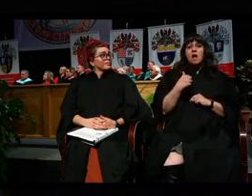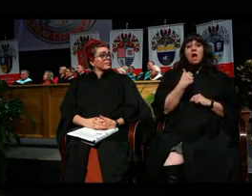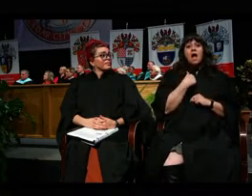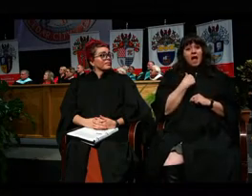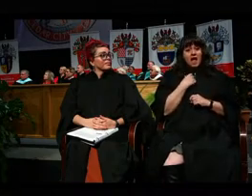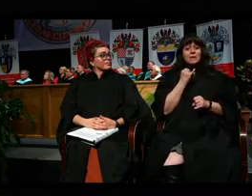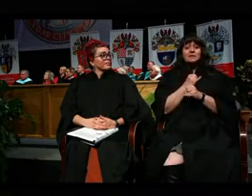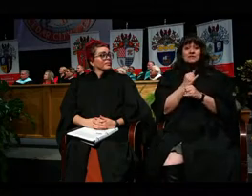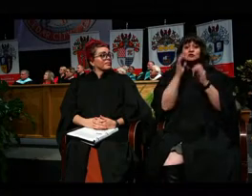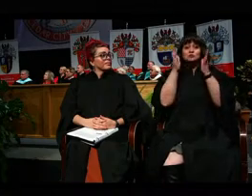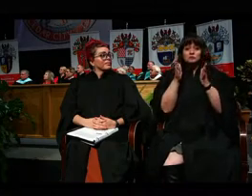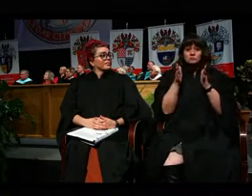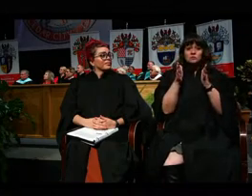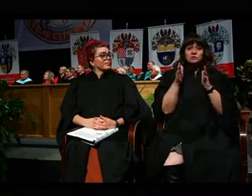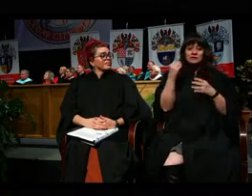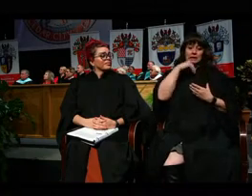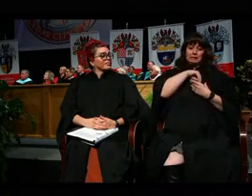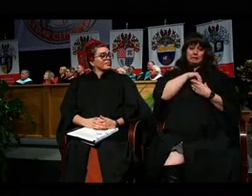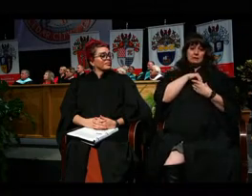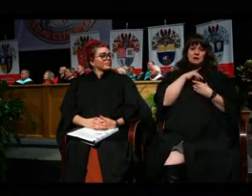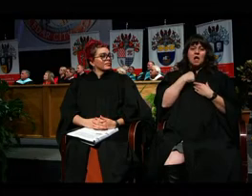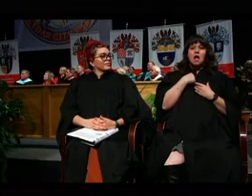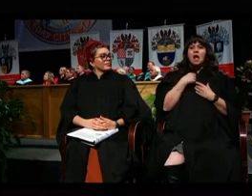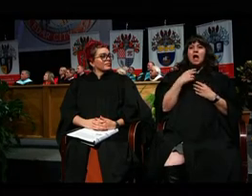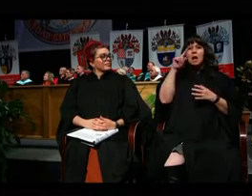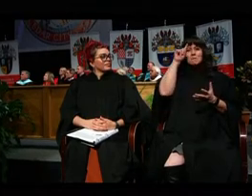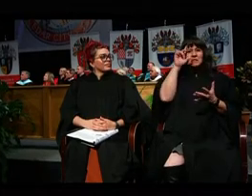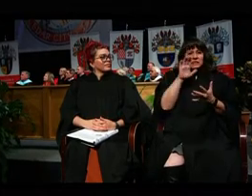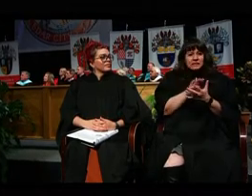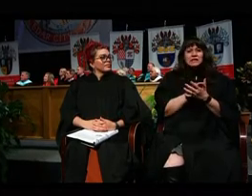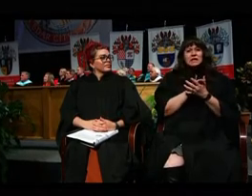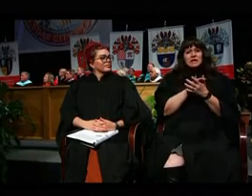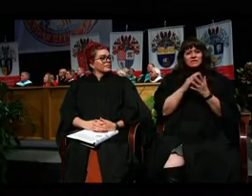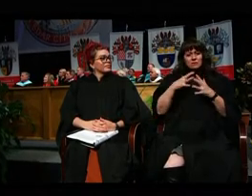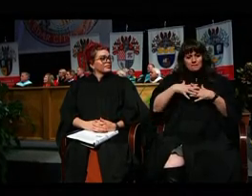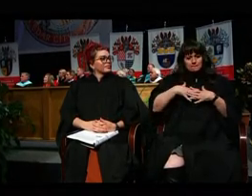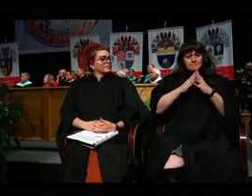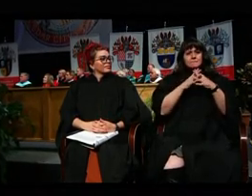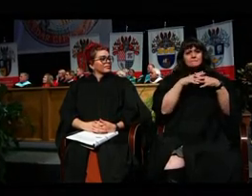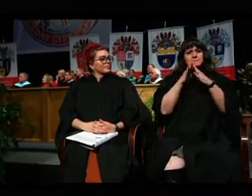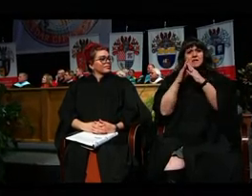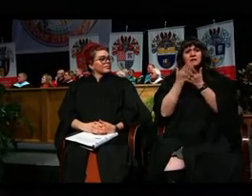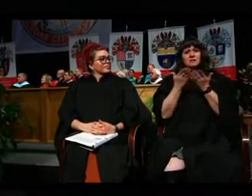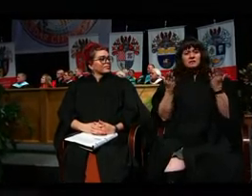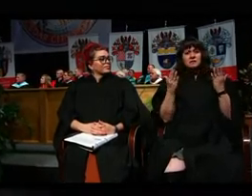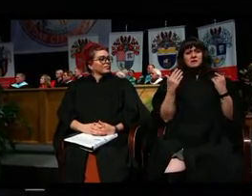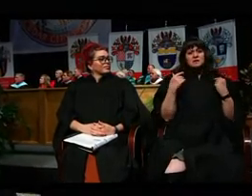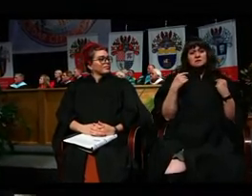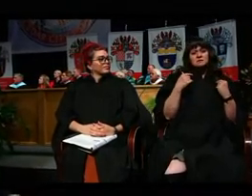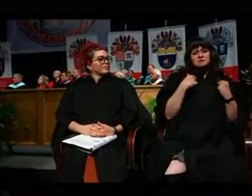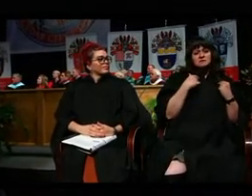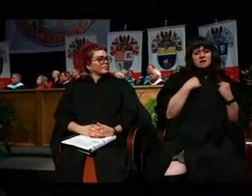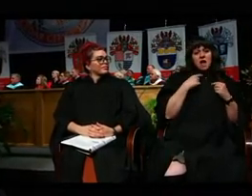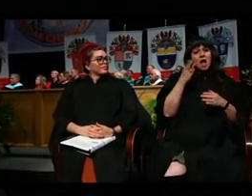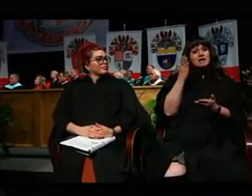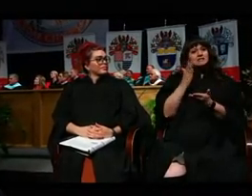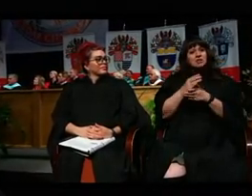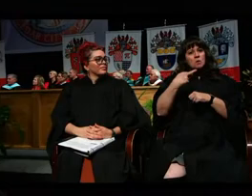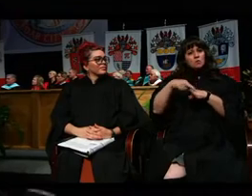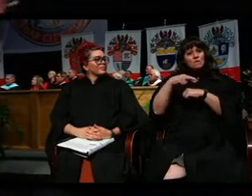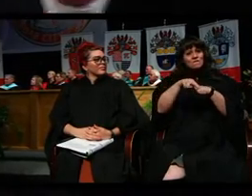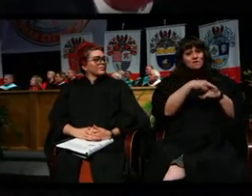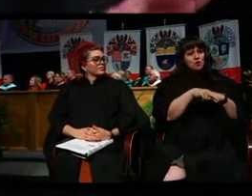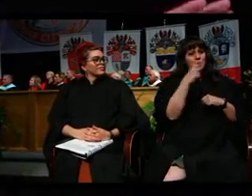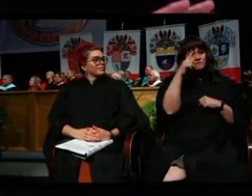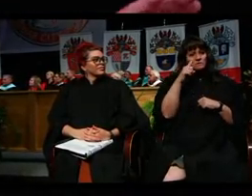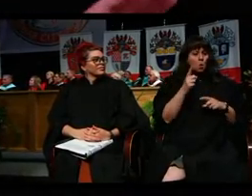institutionalist in my heart. I believe in building institutions. In fact, I've stopped referring to people very often as